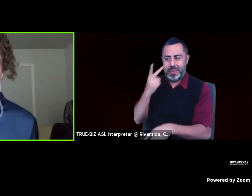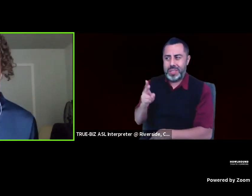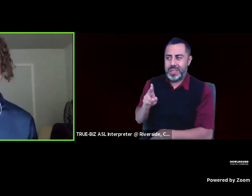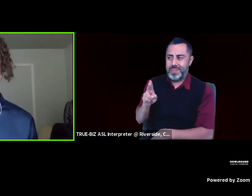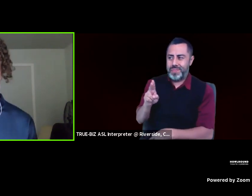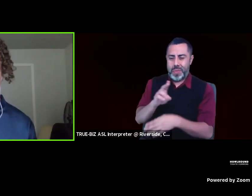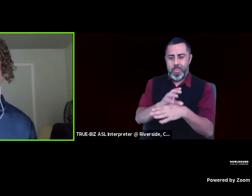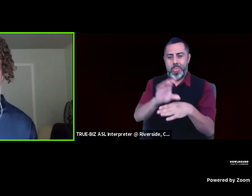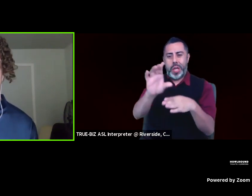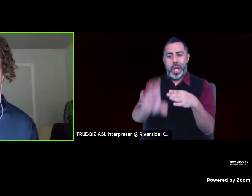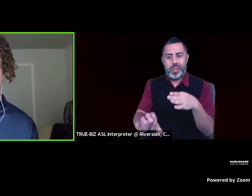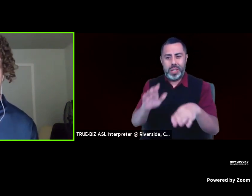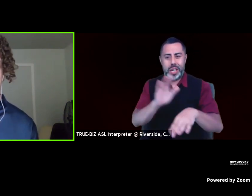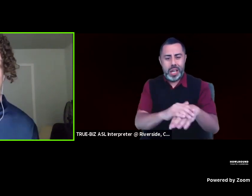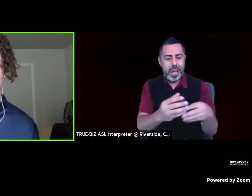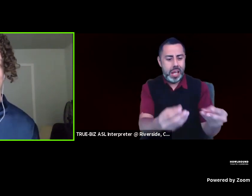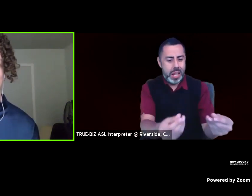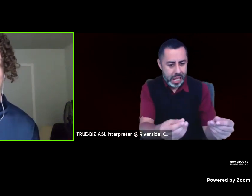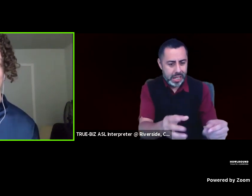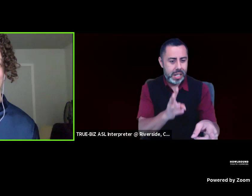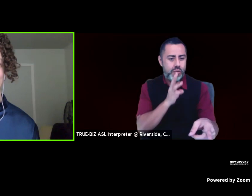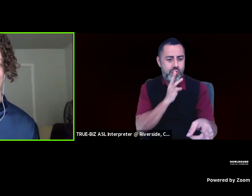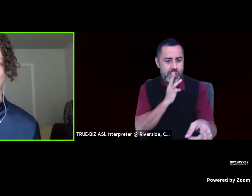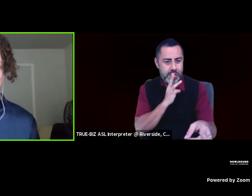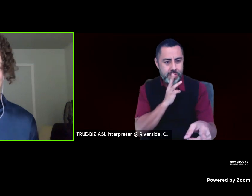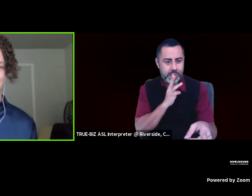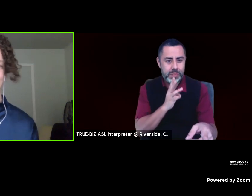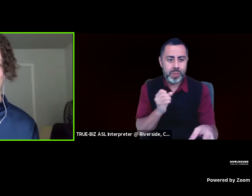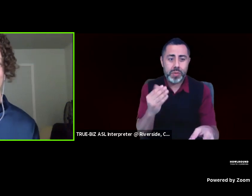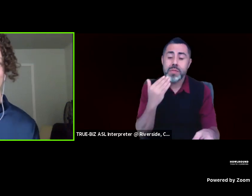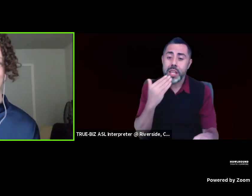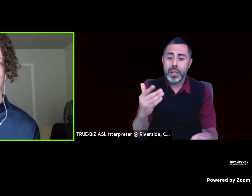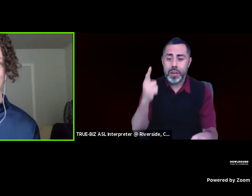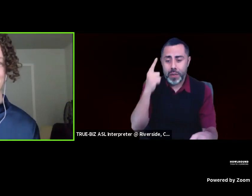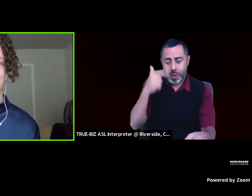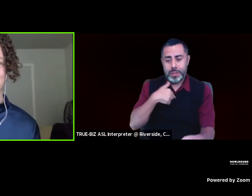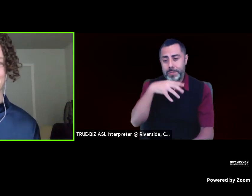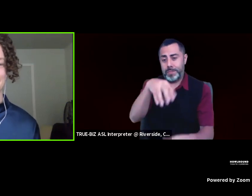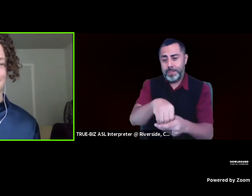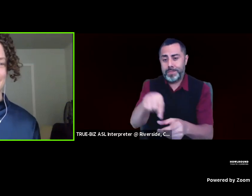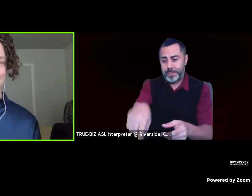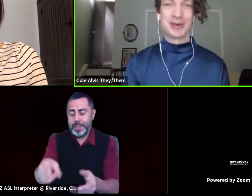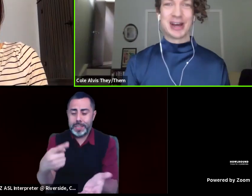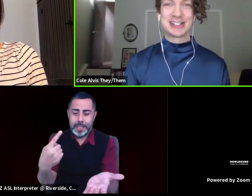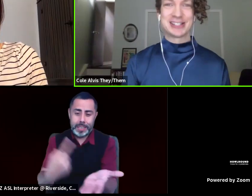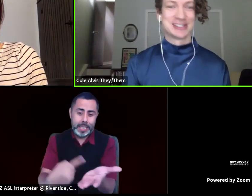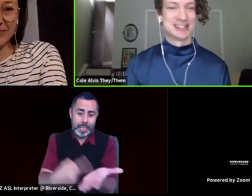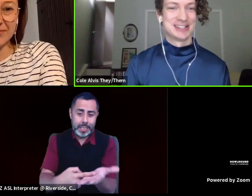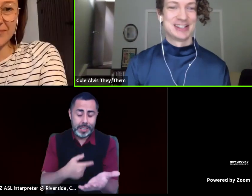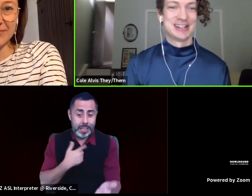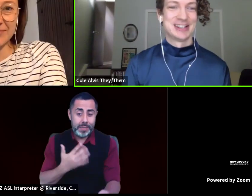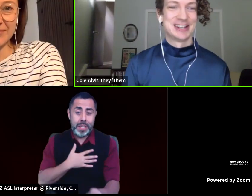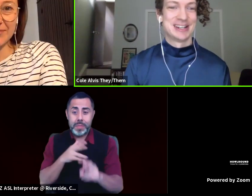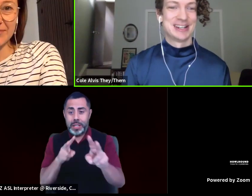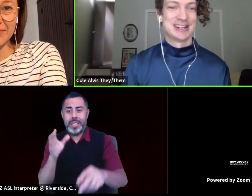Gitche Miigwech for having me be part of this discussion, and I'm looking forward to hearing from the rest of you. Miigwech.